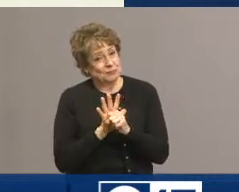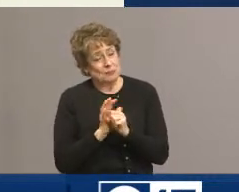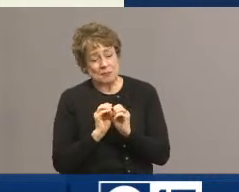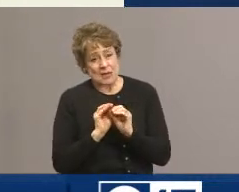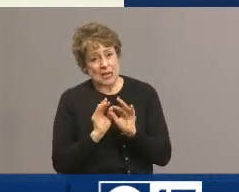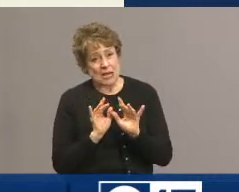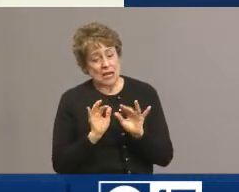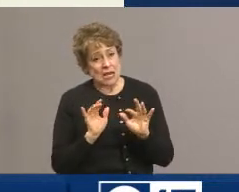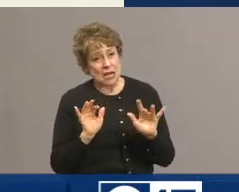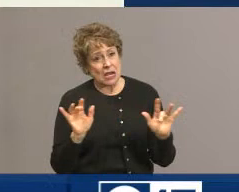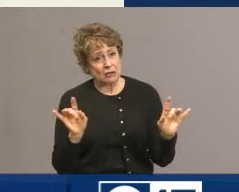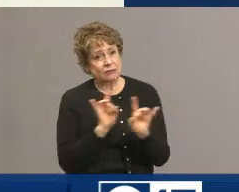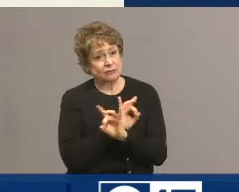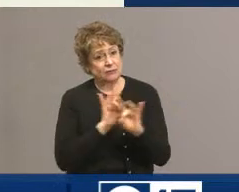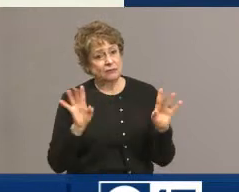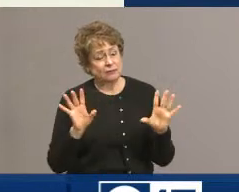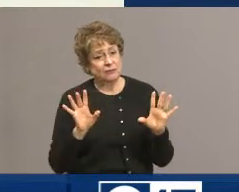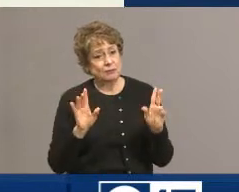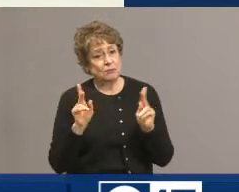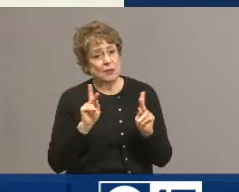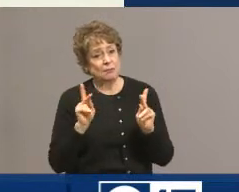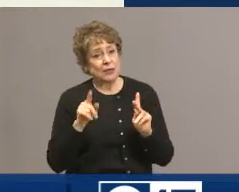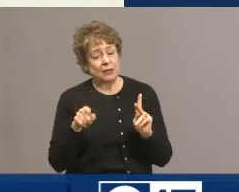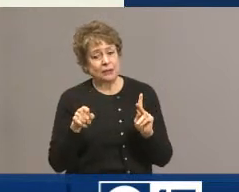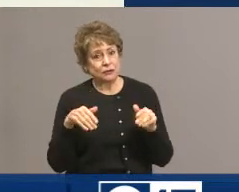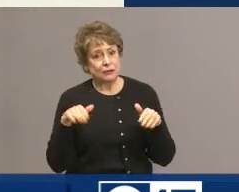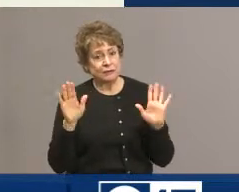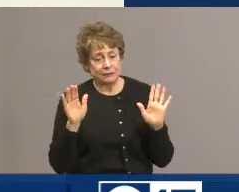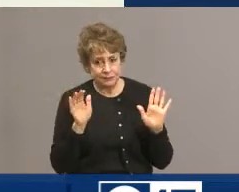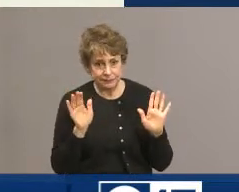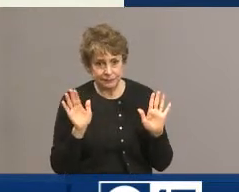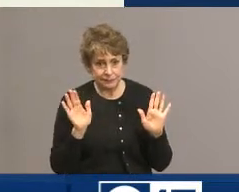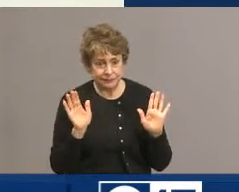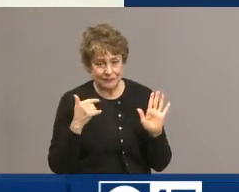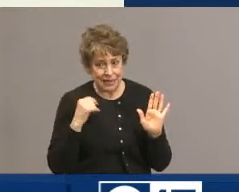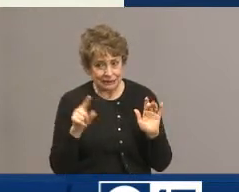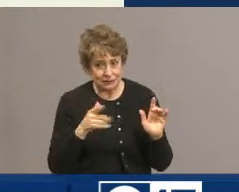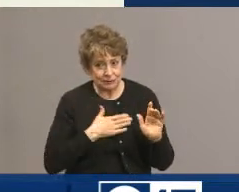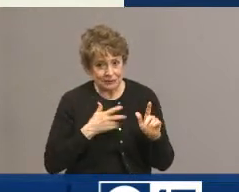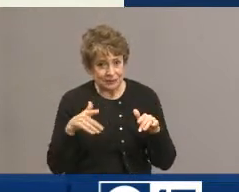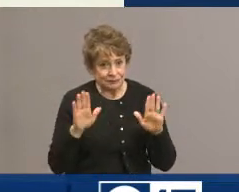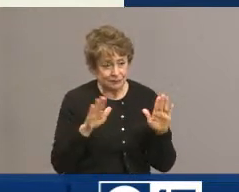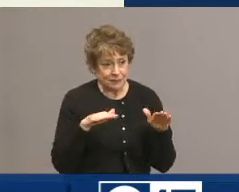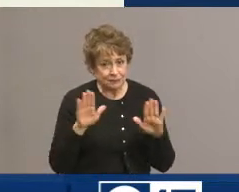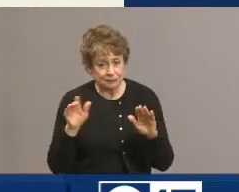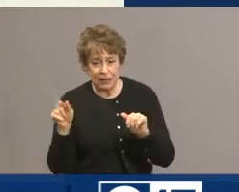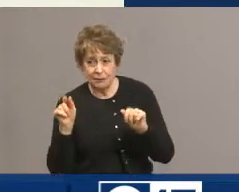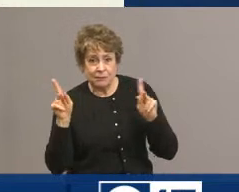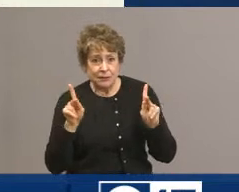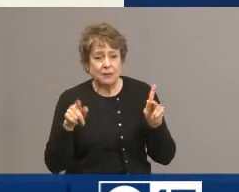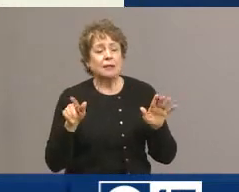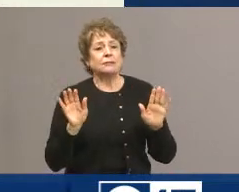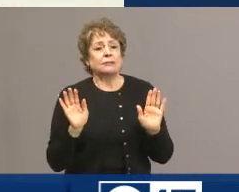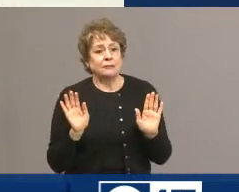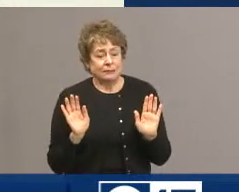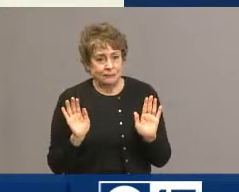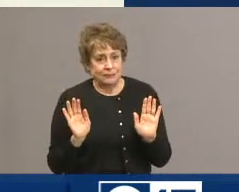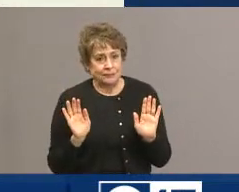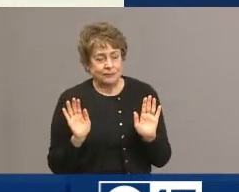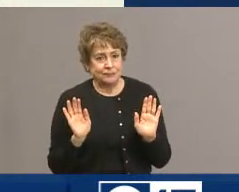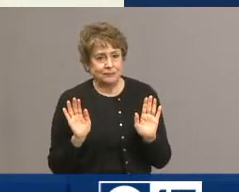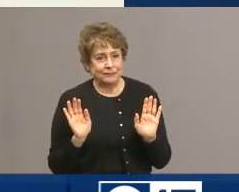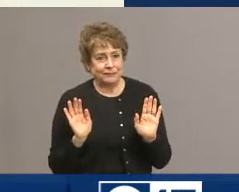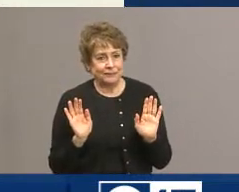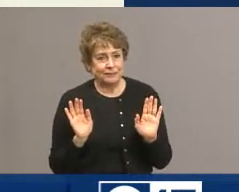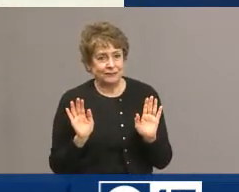it's asking all of our citizens to continue to participate. Our numbers continue to increase